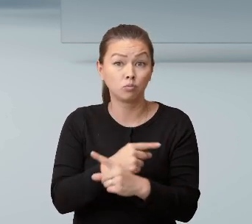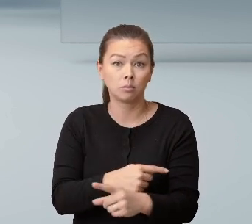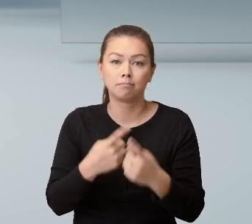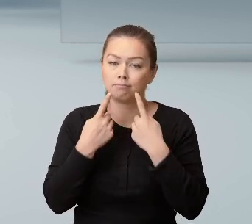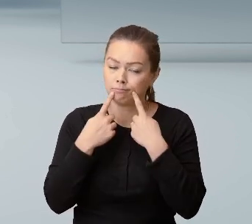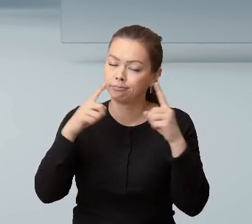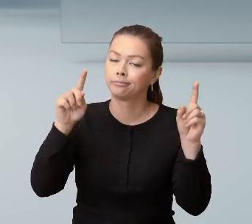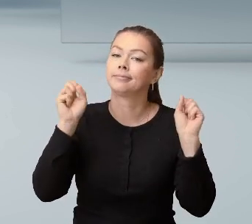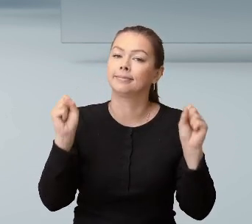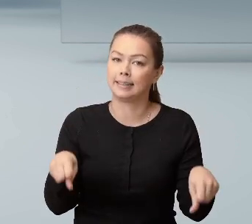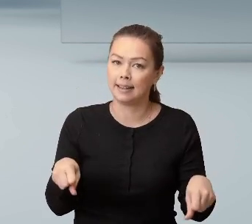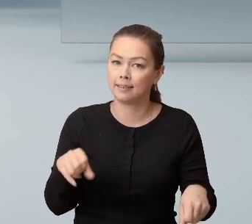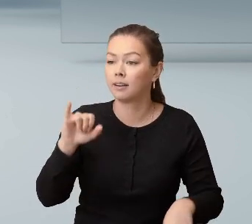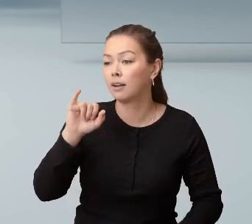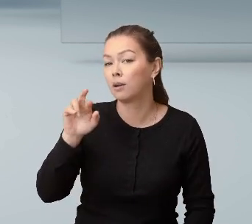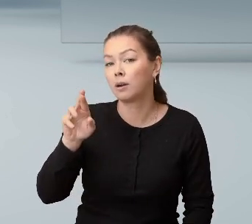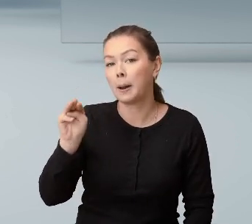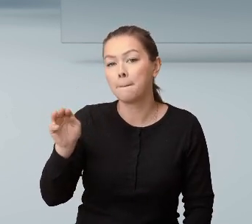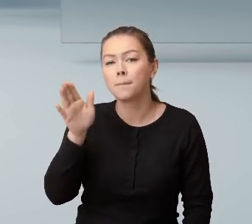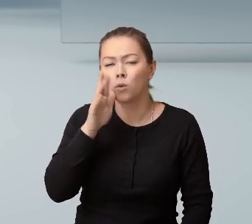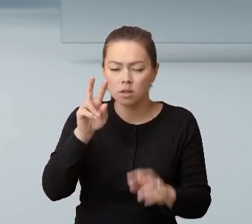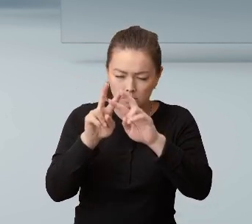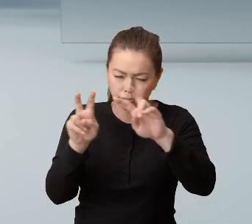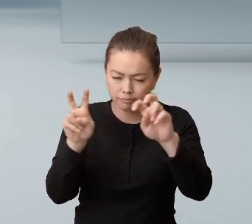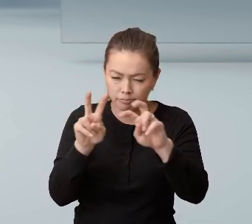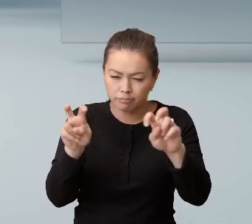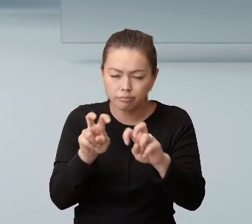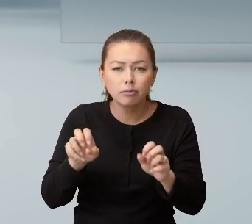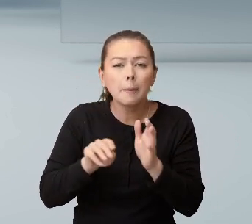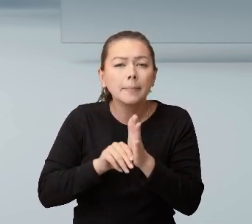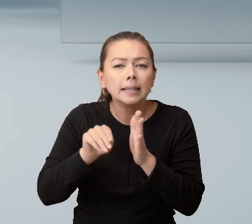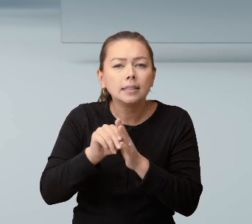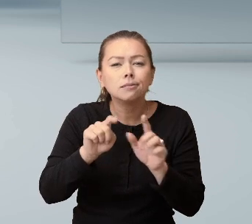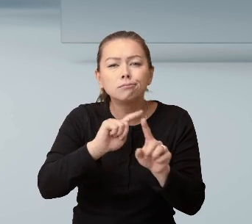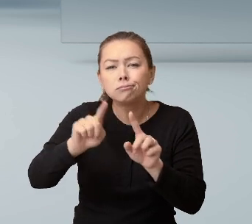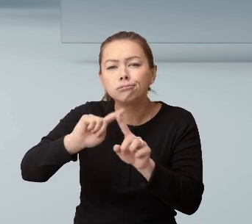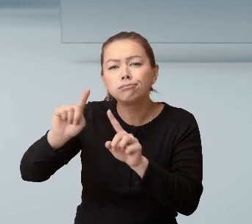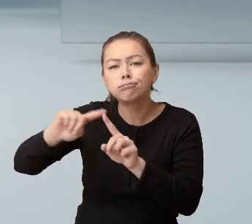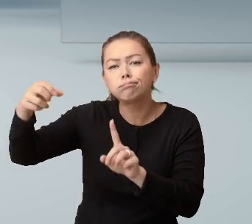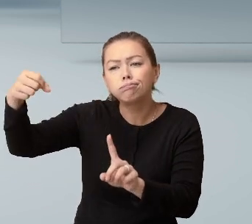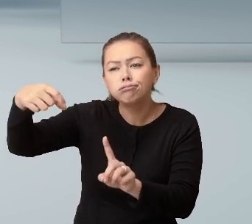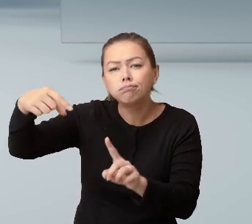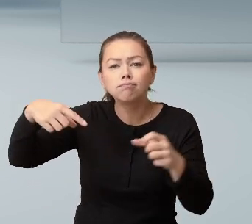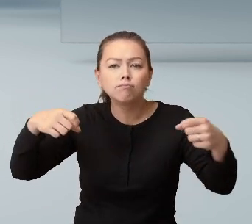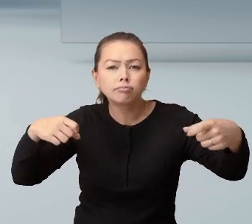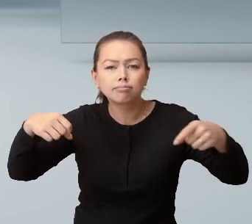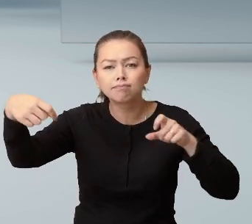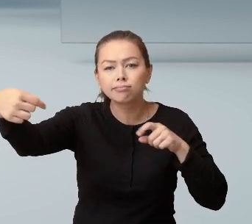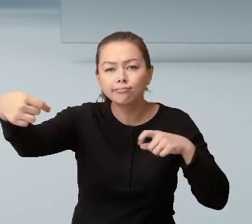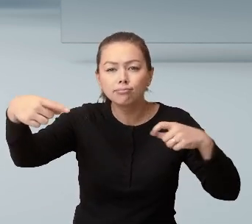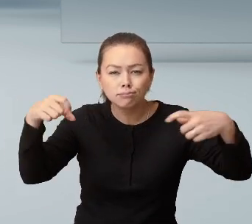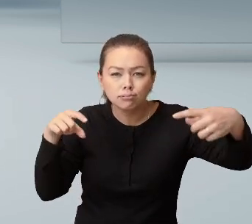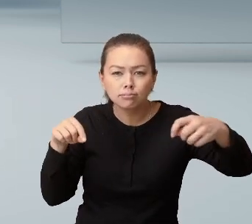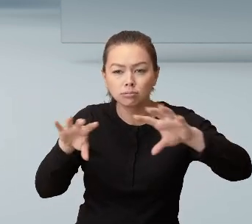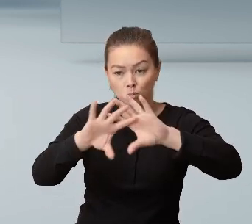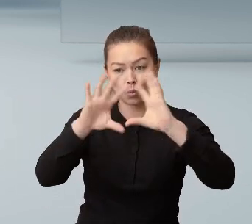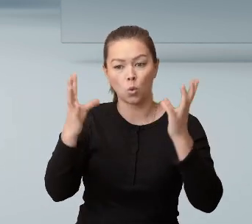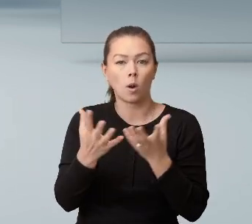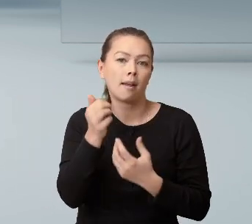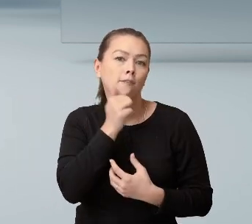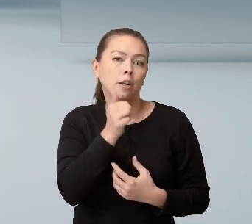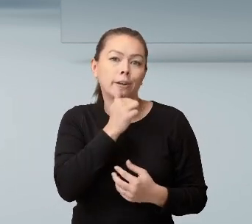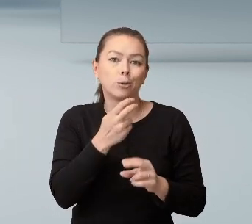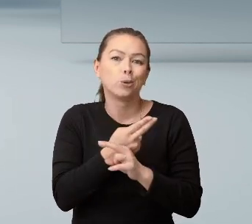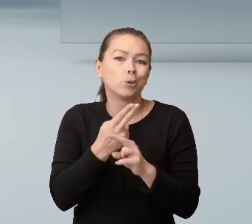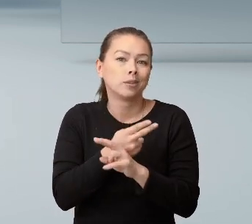correctly. IRM will look at the millions of signals that are going on day to day in general use of the